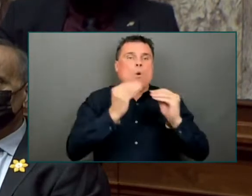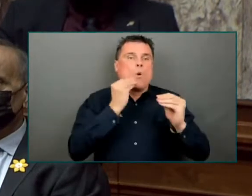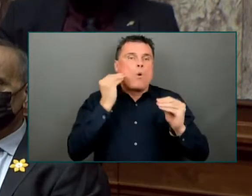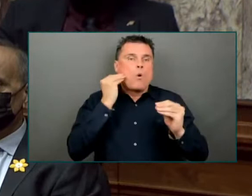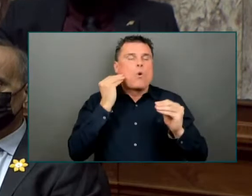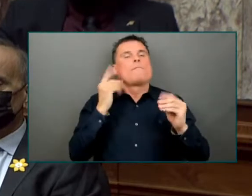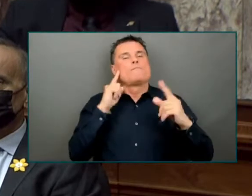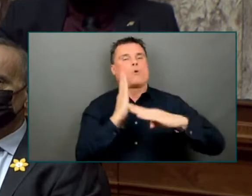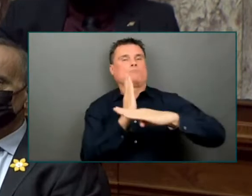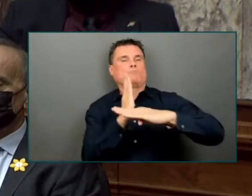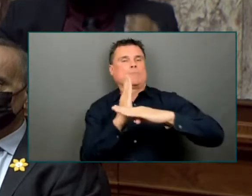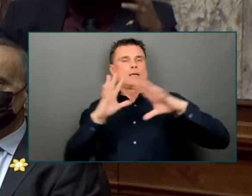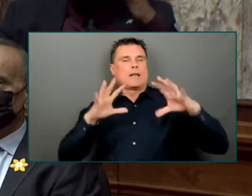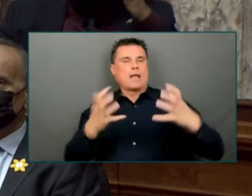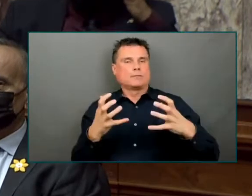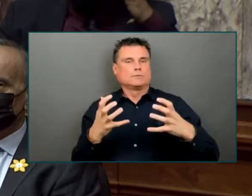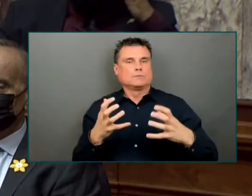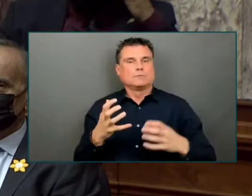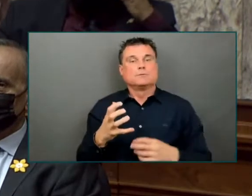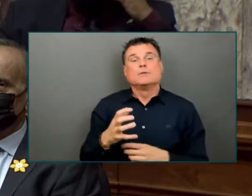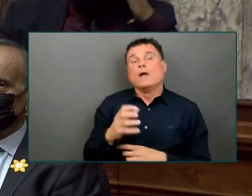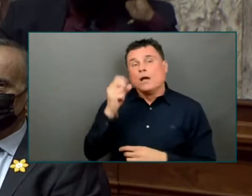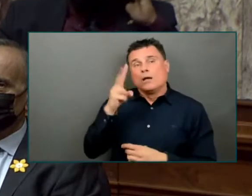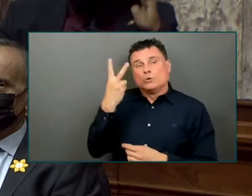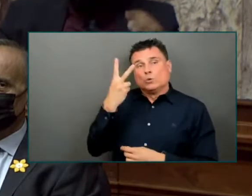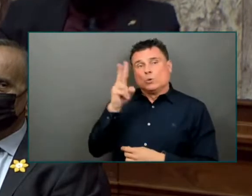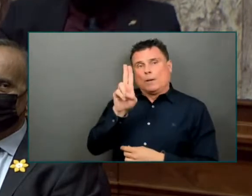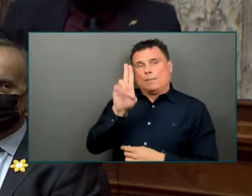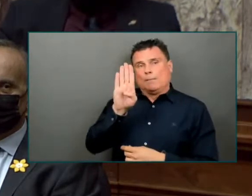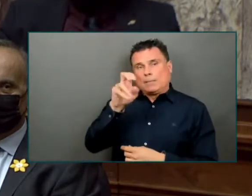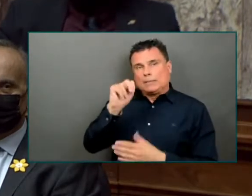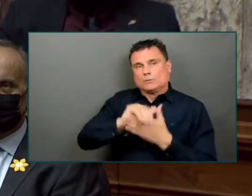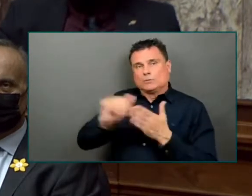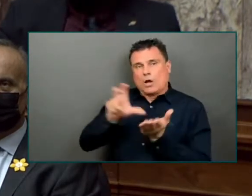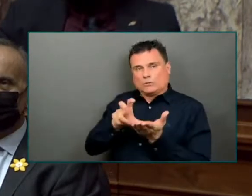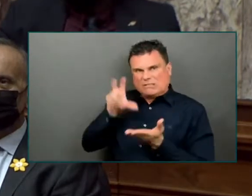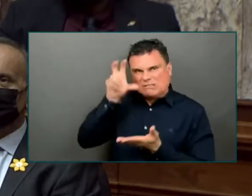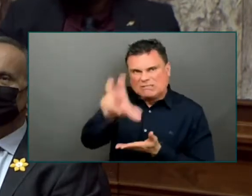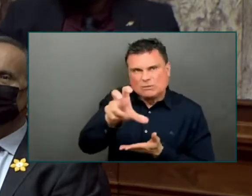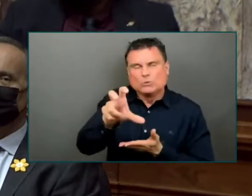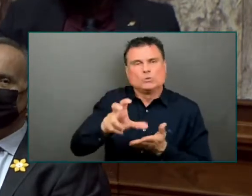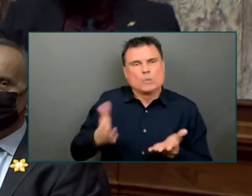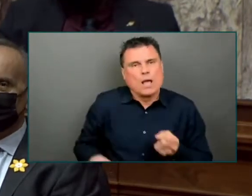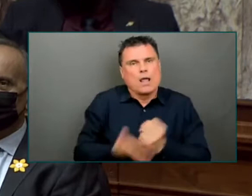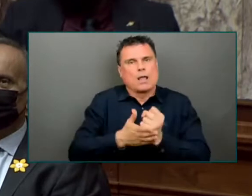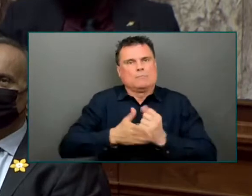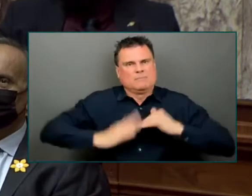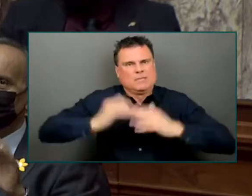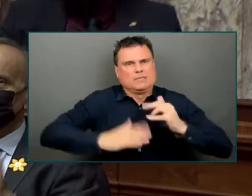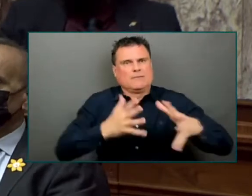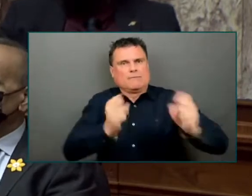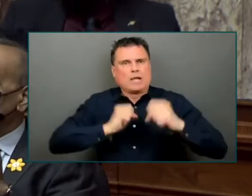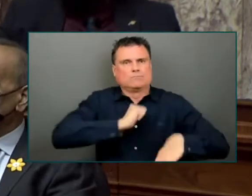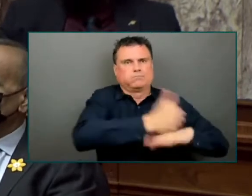or complete through our $7 billion Homes for BC plan, the largest housing investment in BC's history.